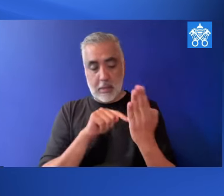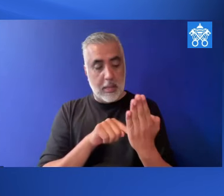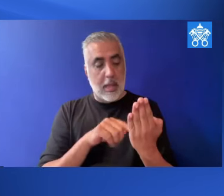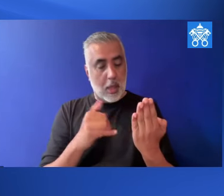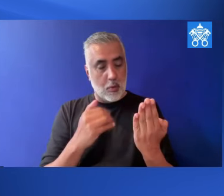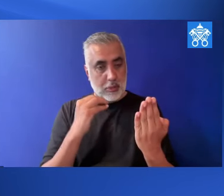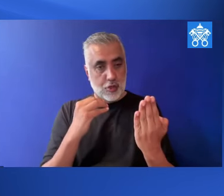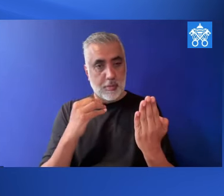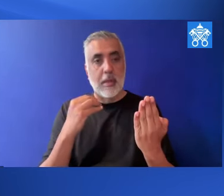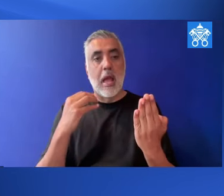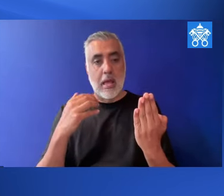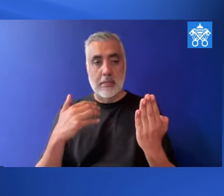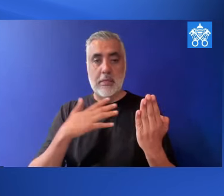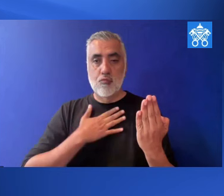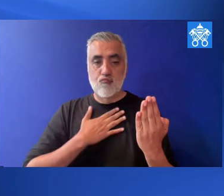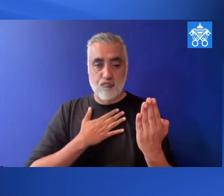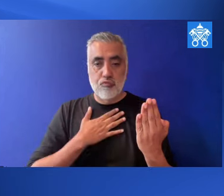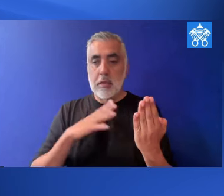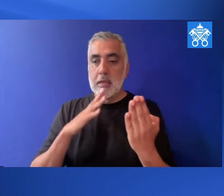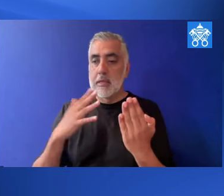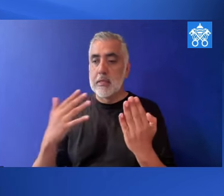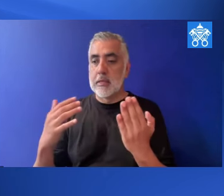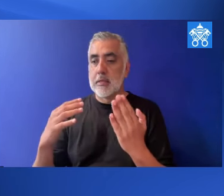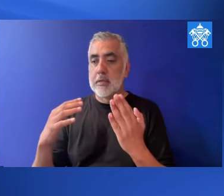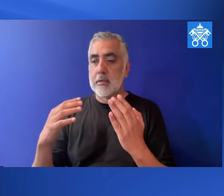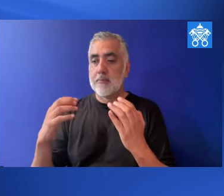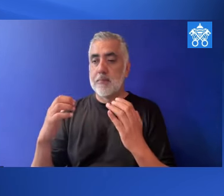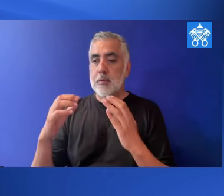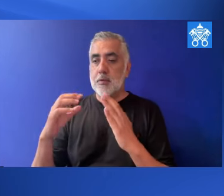encuentra su plenitud en el Evangelio de Cristo.